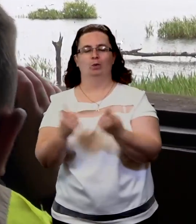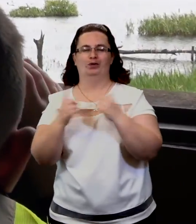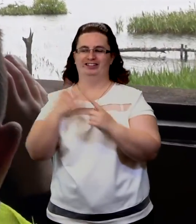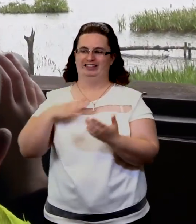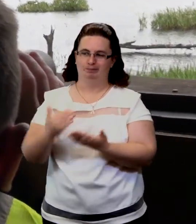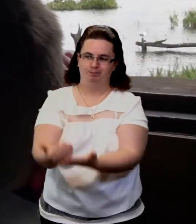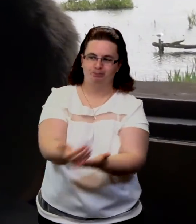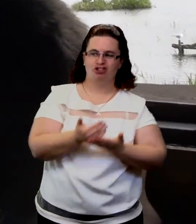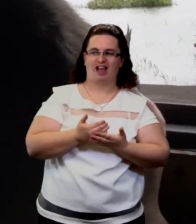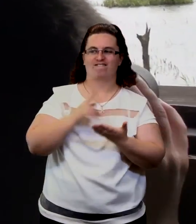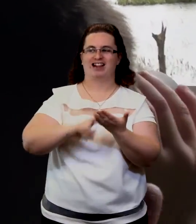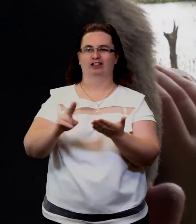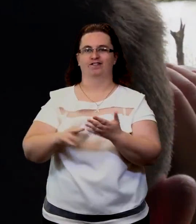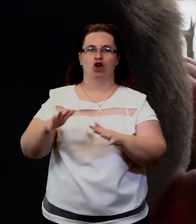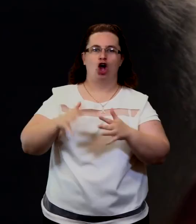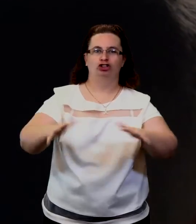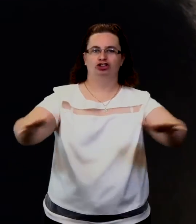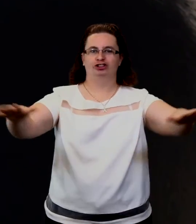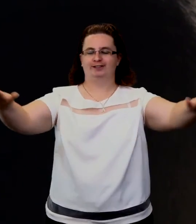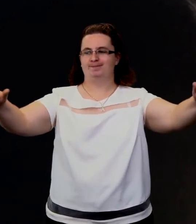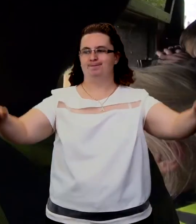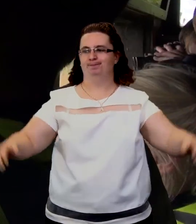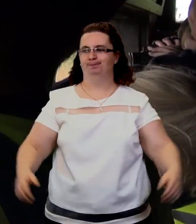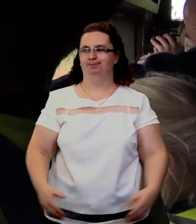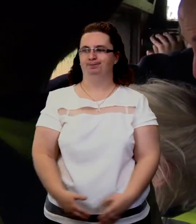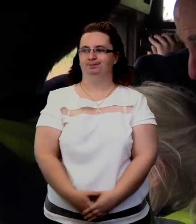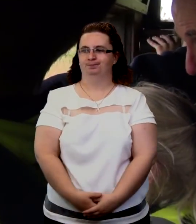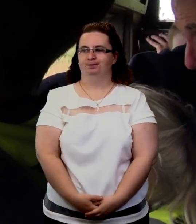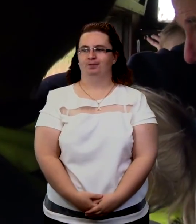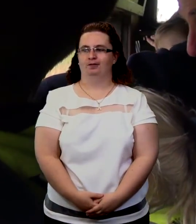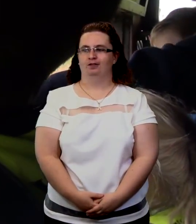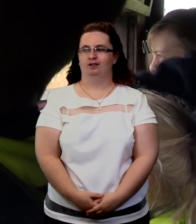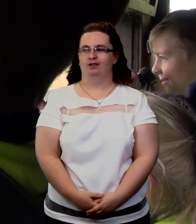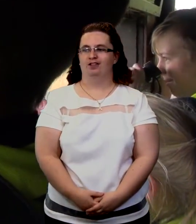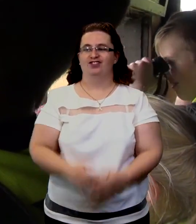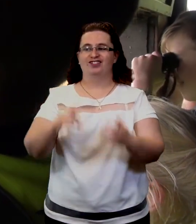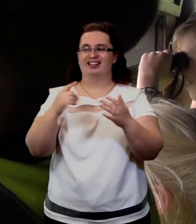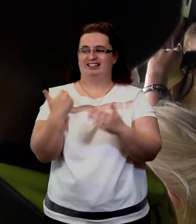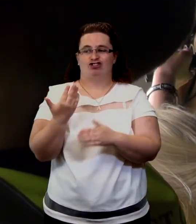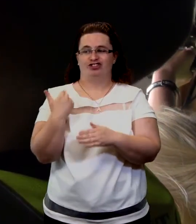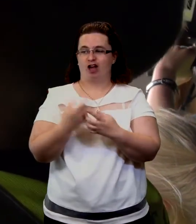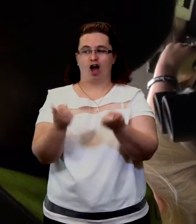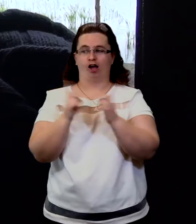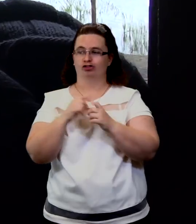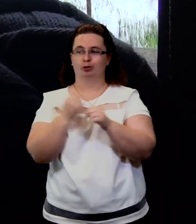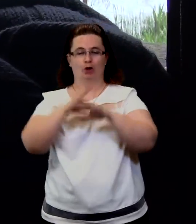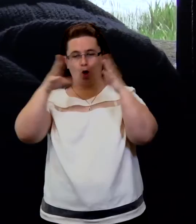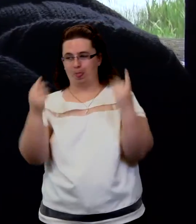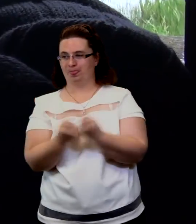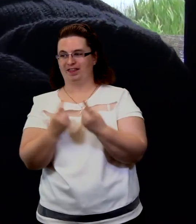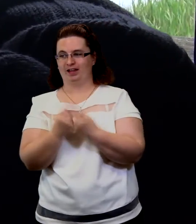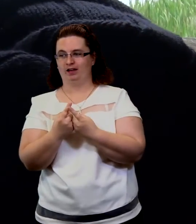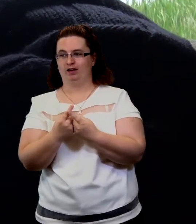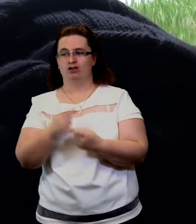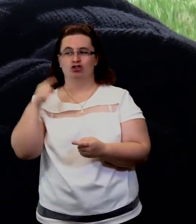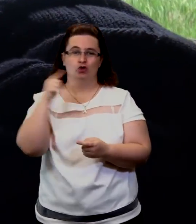So much of our countryside's being lost now to urban sprawl, and our green belt's being opened up to housing associations and everything